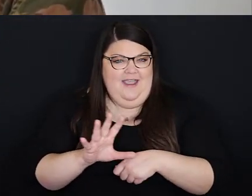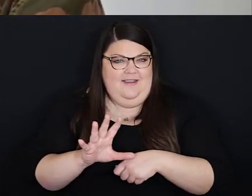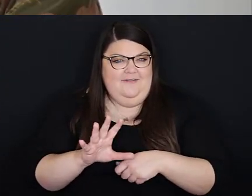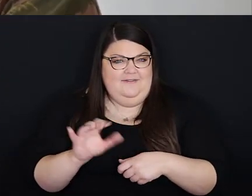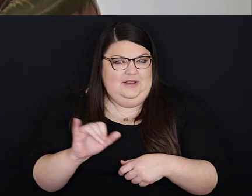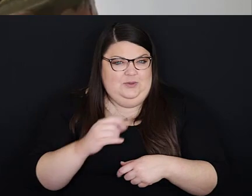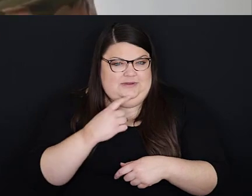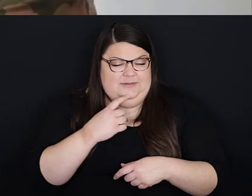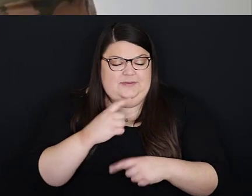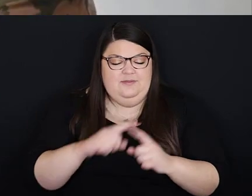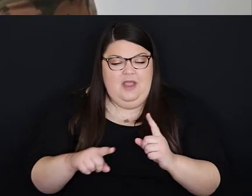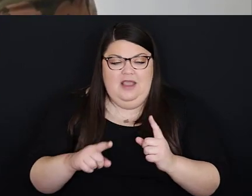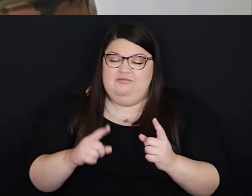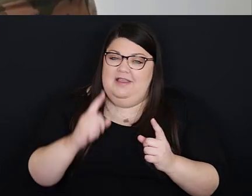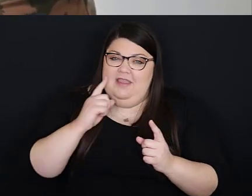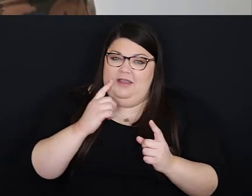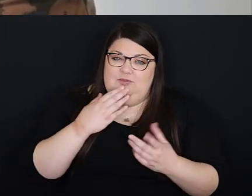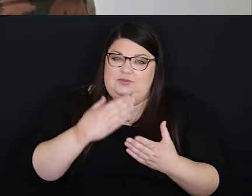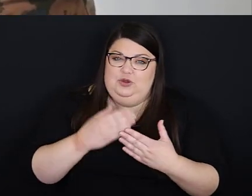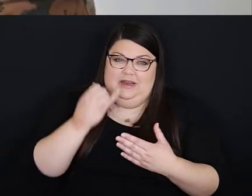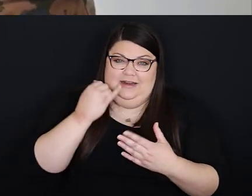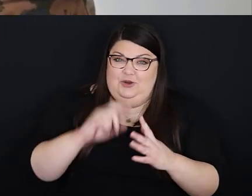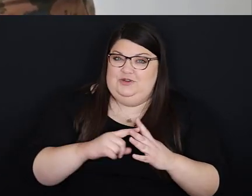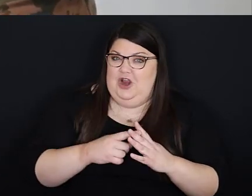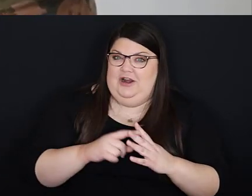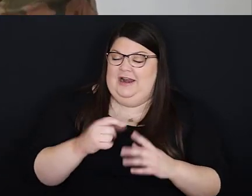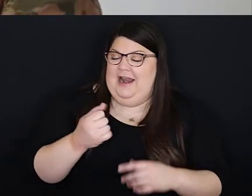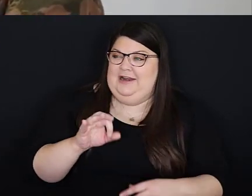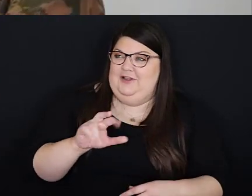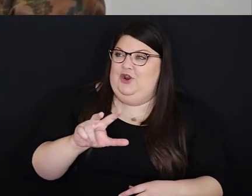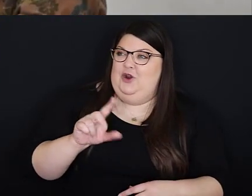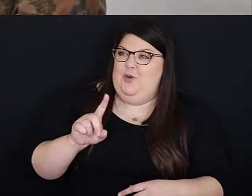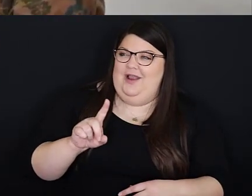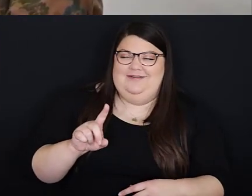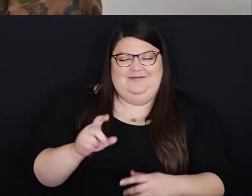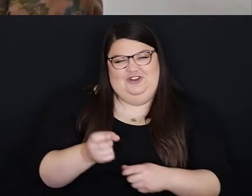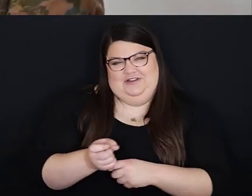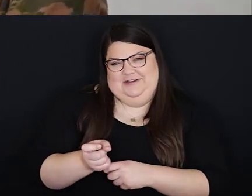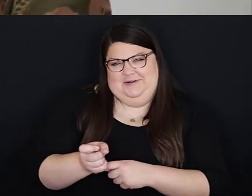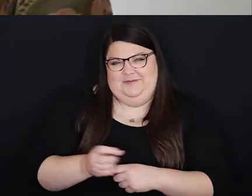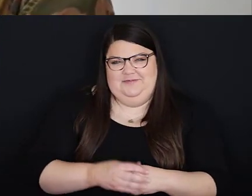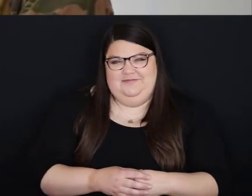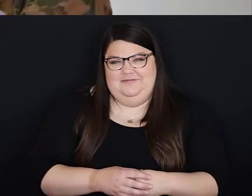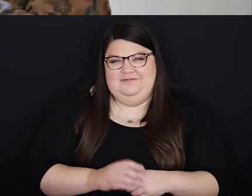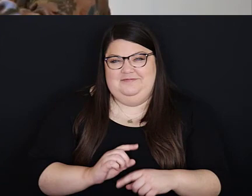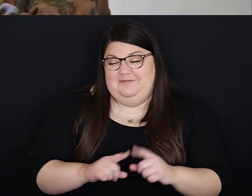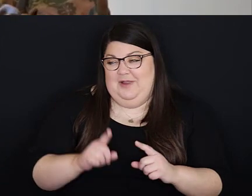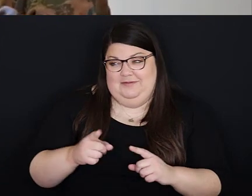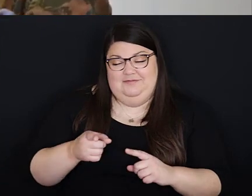has said. But I thought we should just start, you know, in 1931. I'm just kidding.